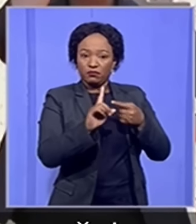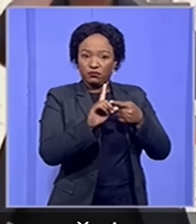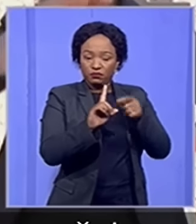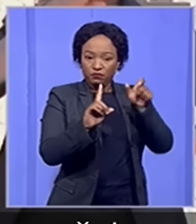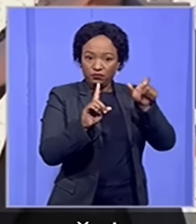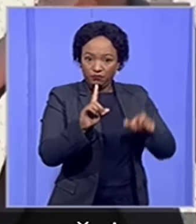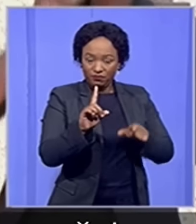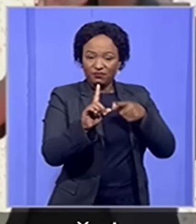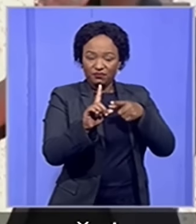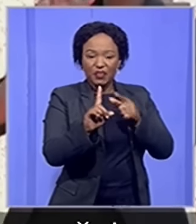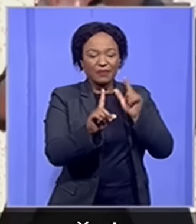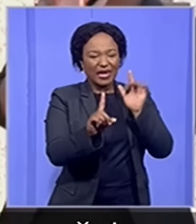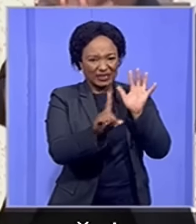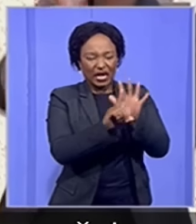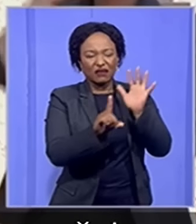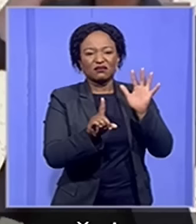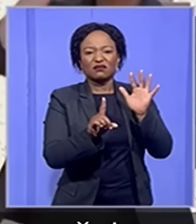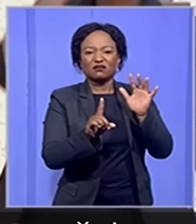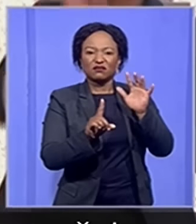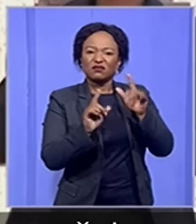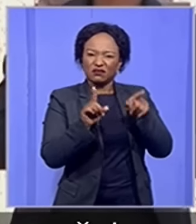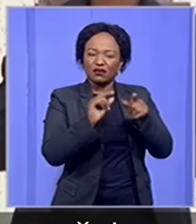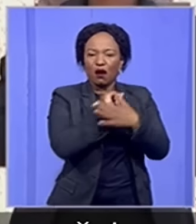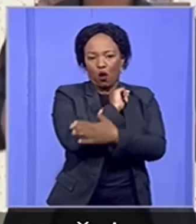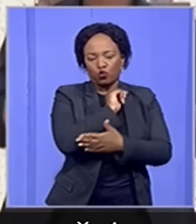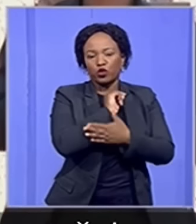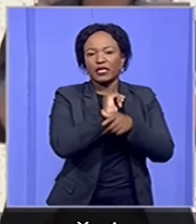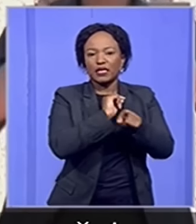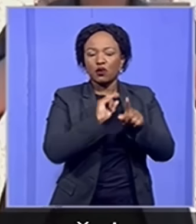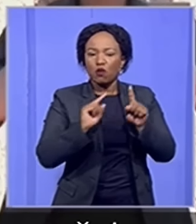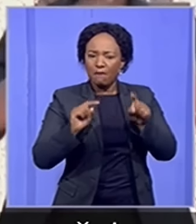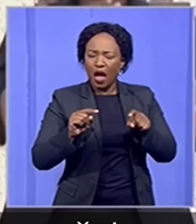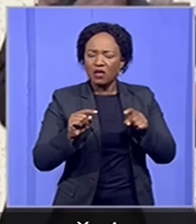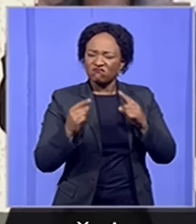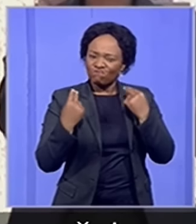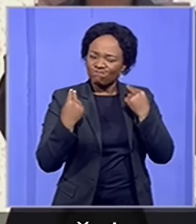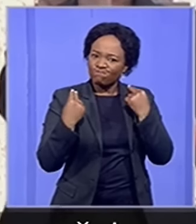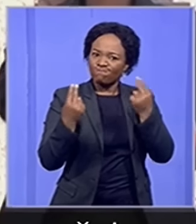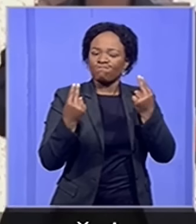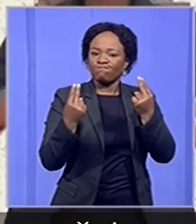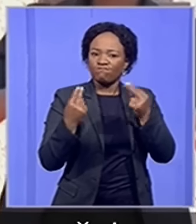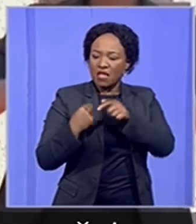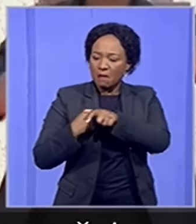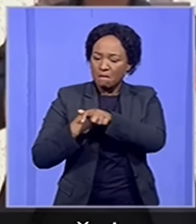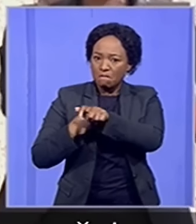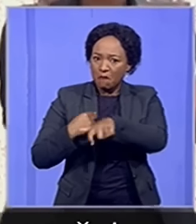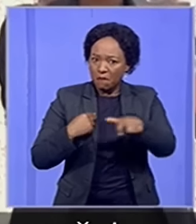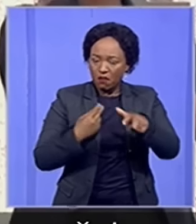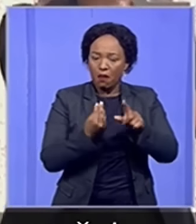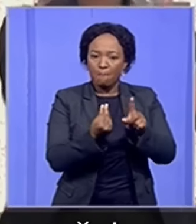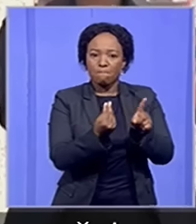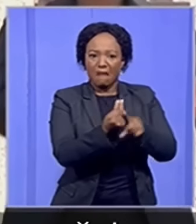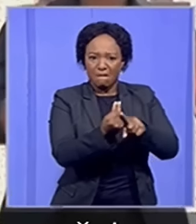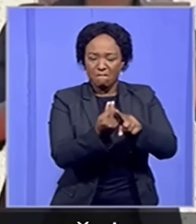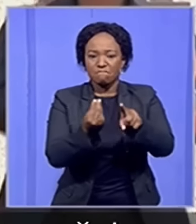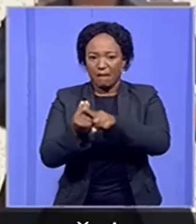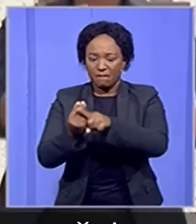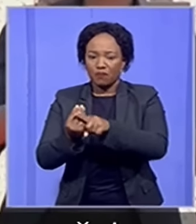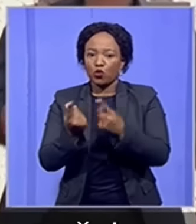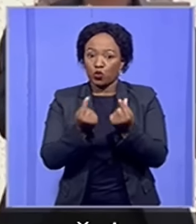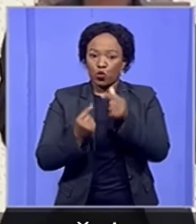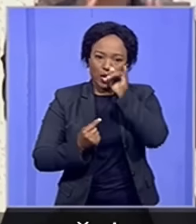direct attack on the state, and we must take action against individuals who perpetrate this